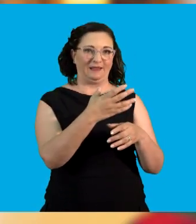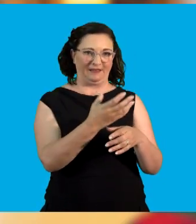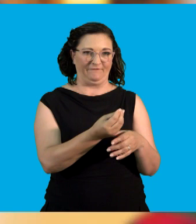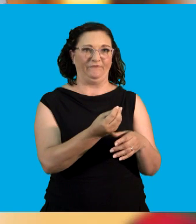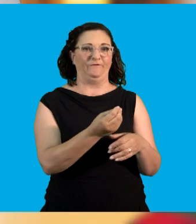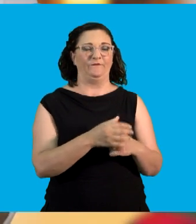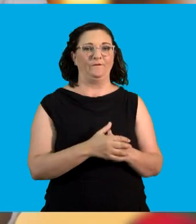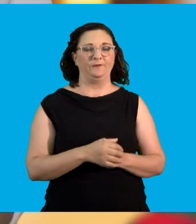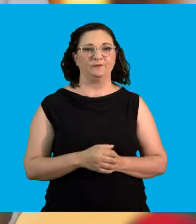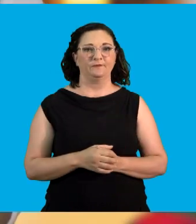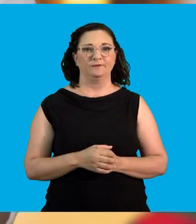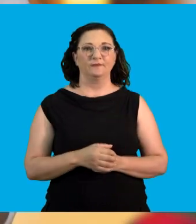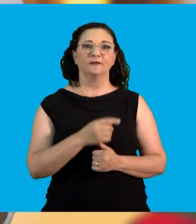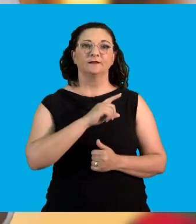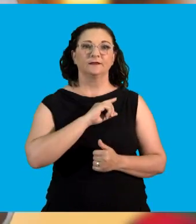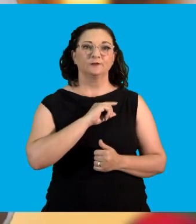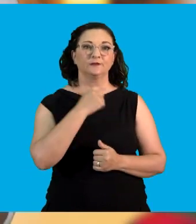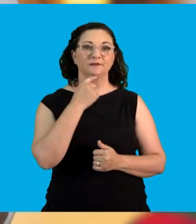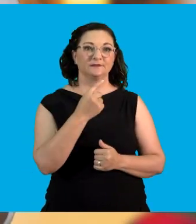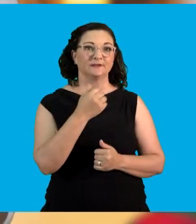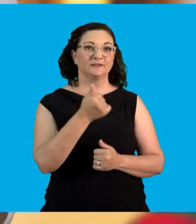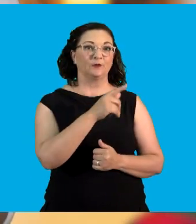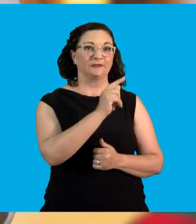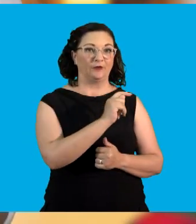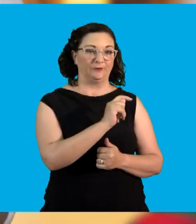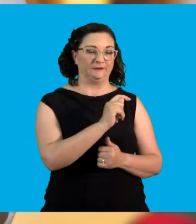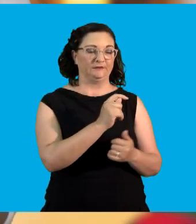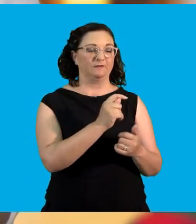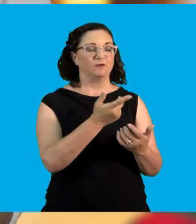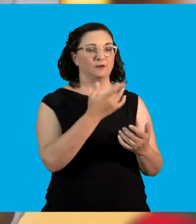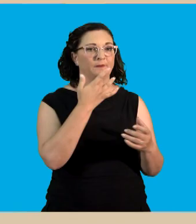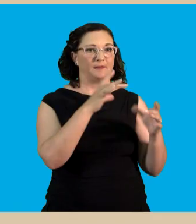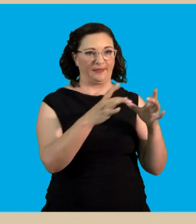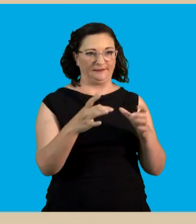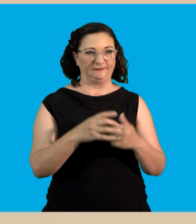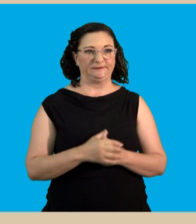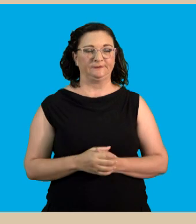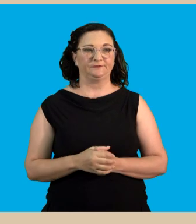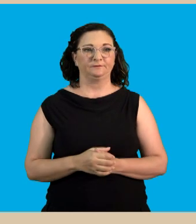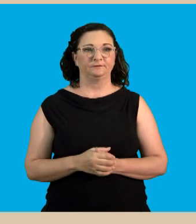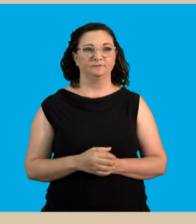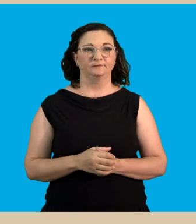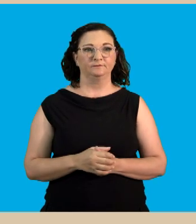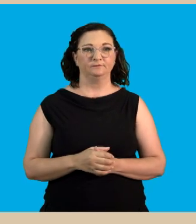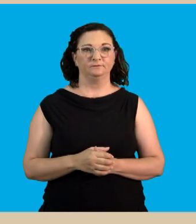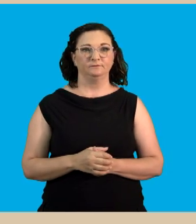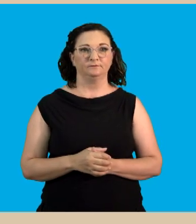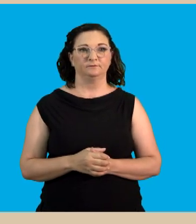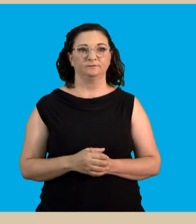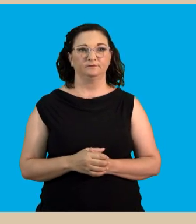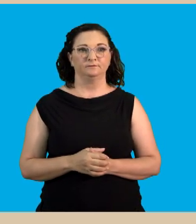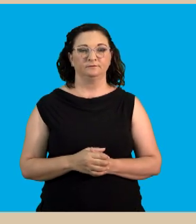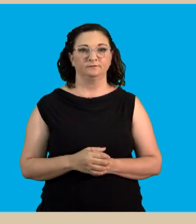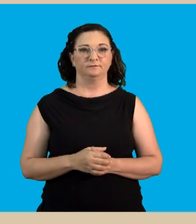of rocks. So that's why they are referred to as terrestrial planets. So they consist